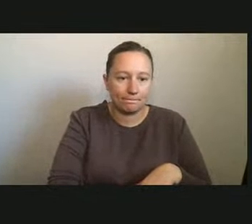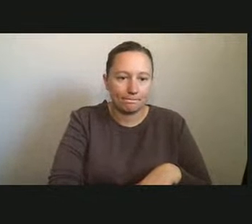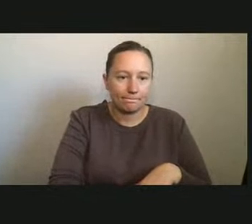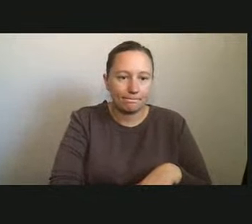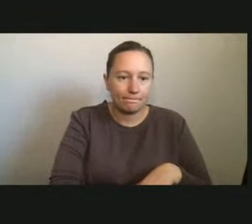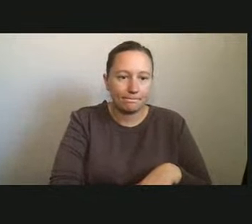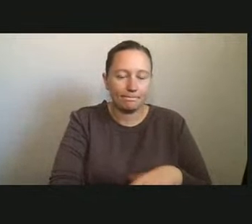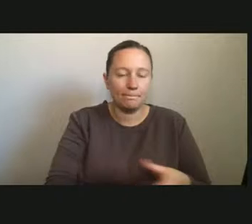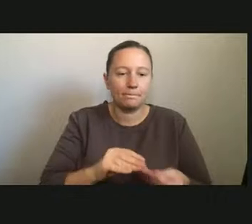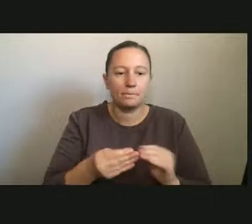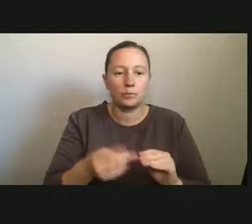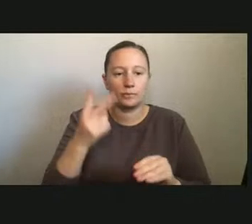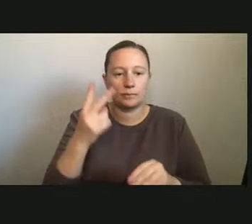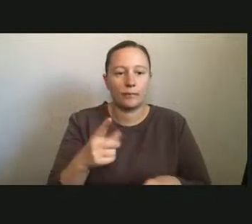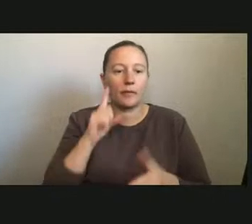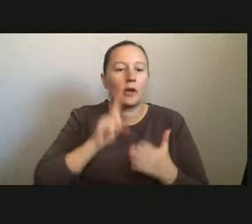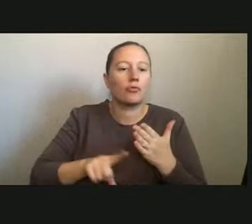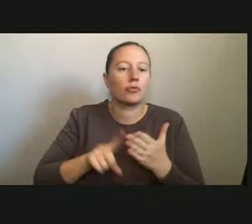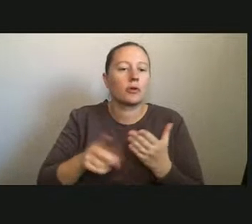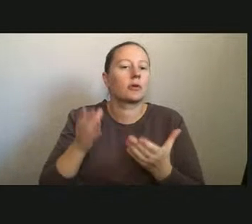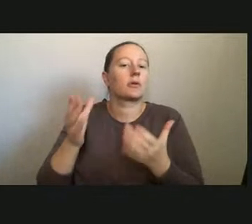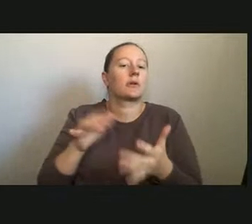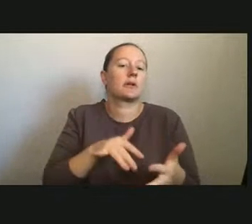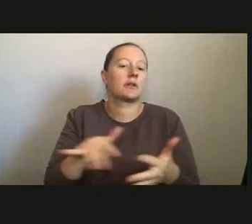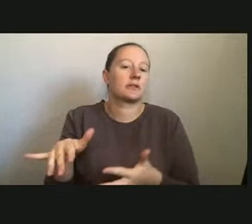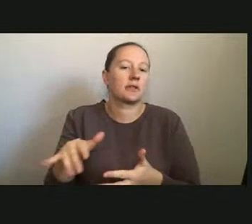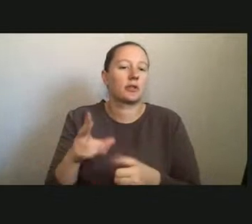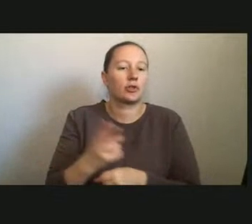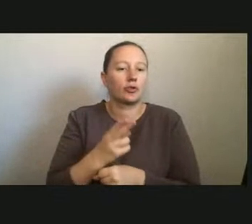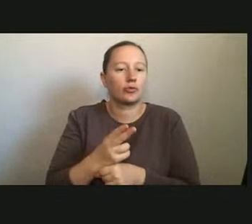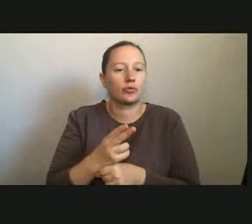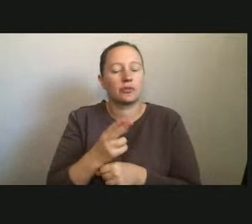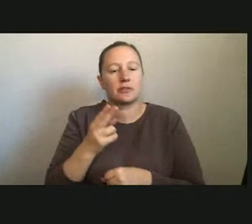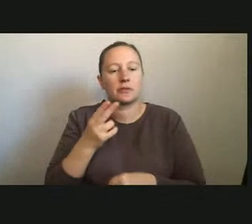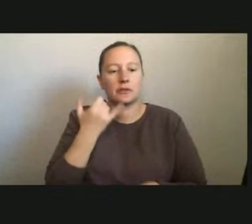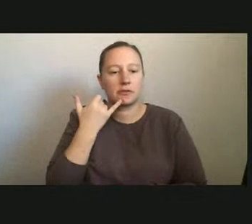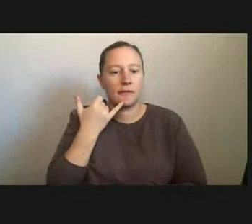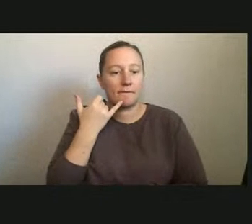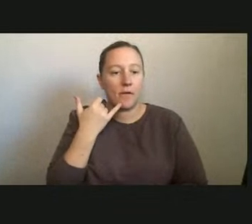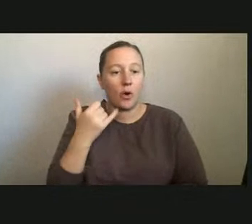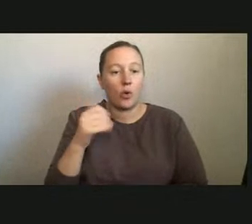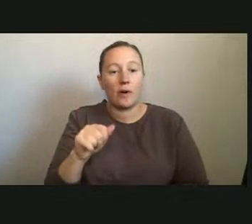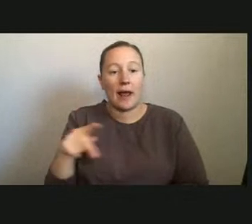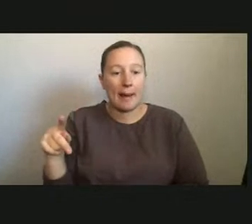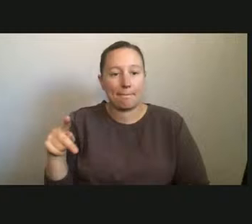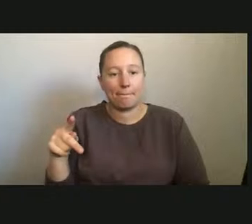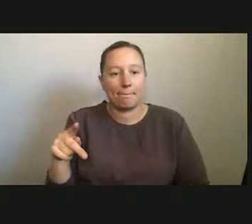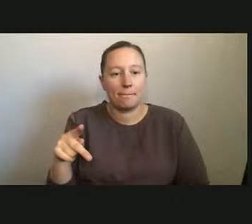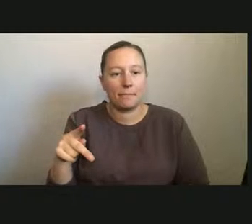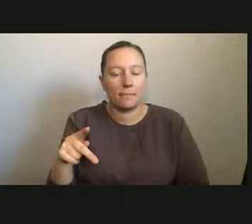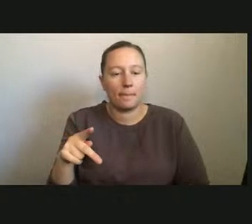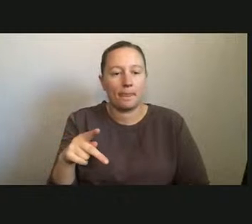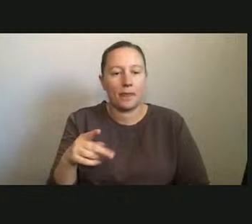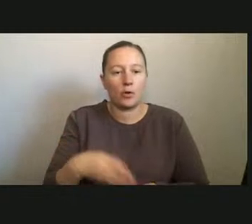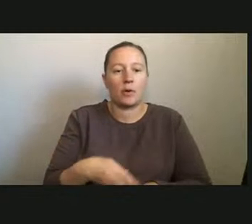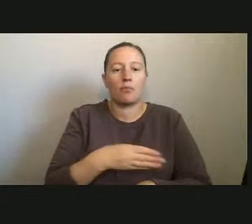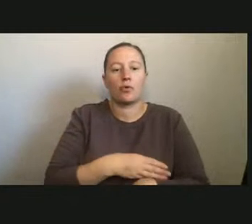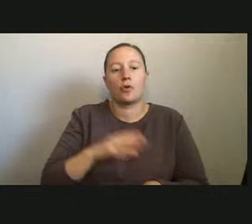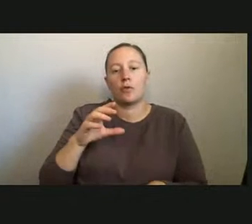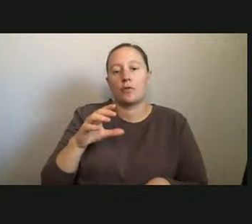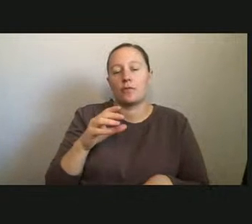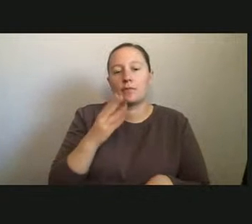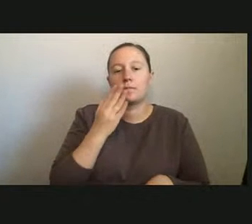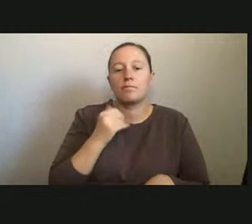So case study 2. A researcher proposes a study to examine use of a smartphone app to improve glycemic control in